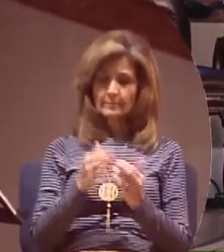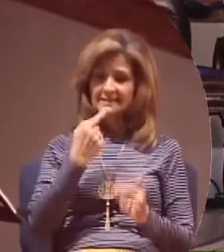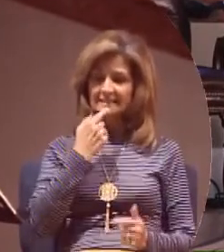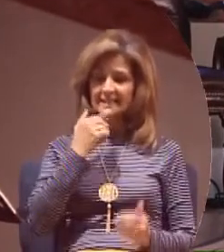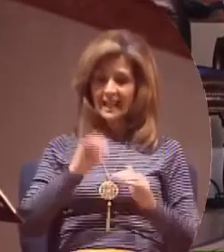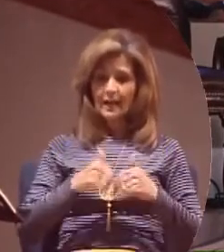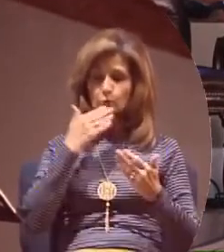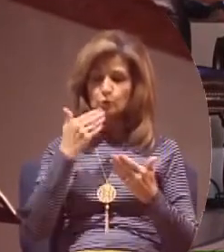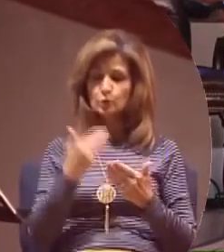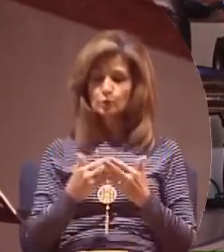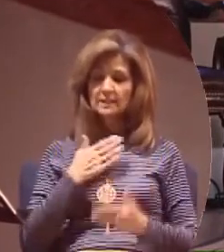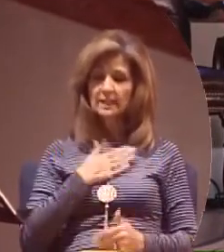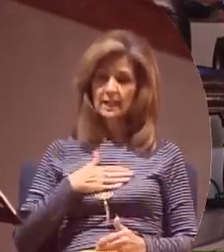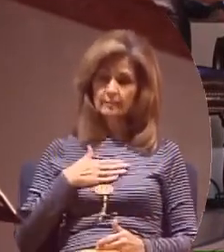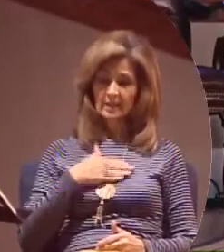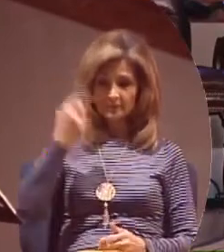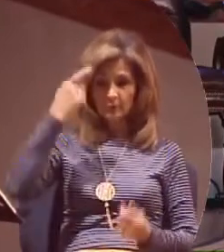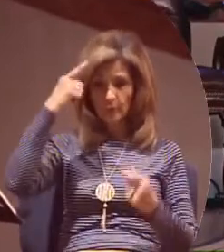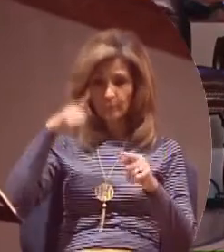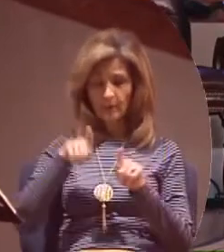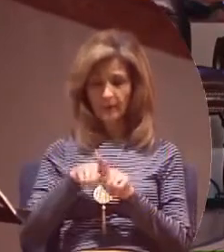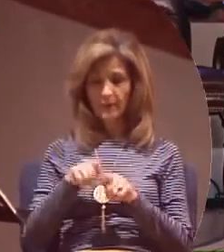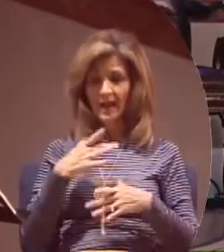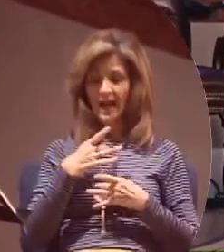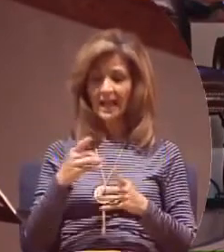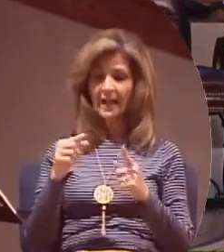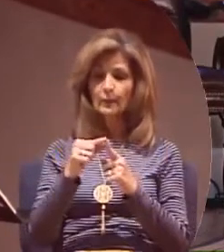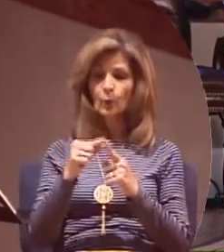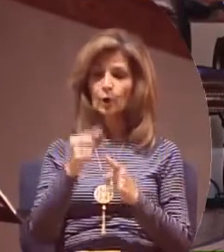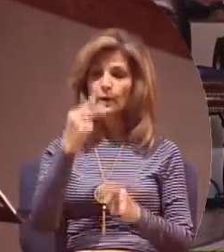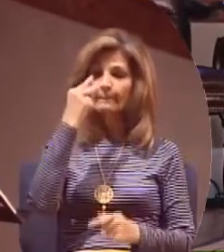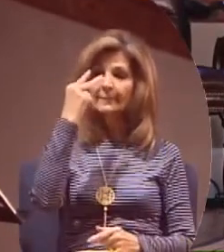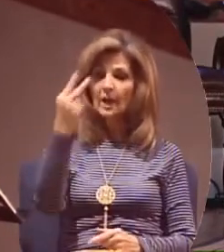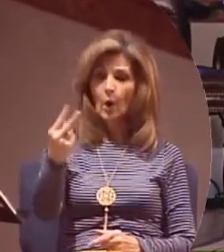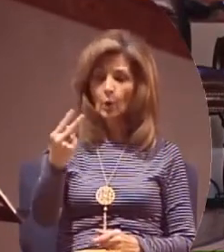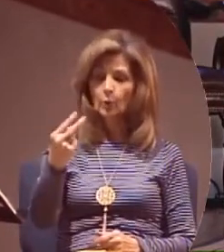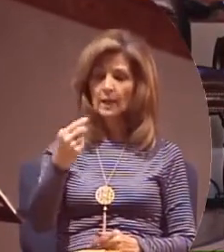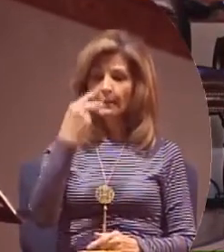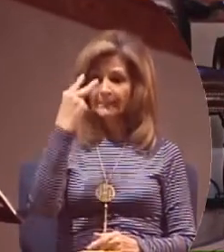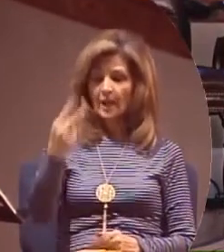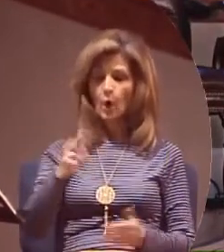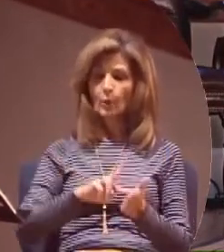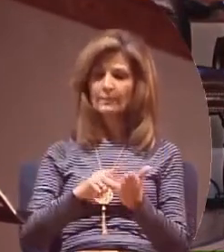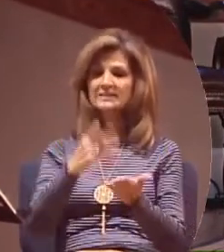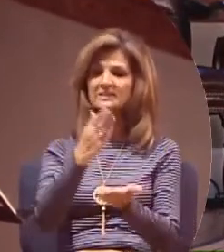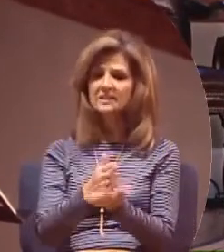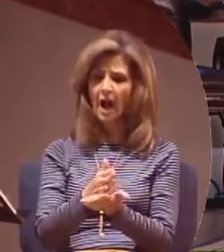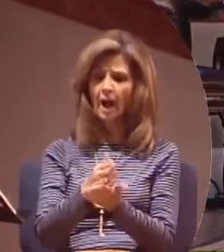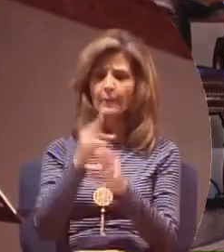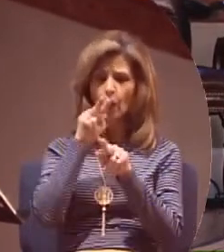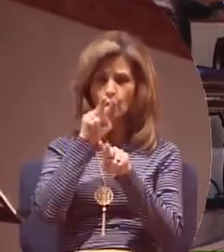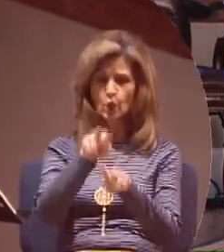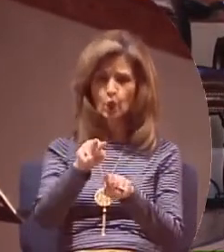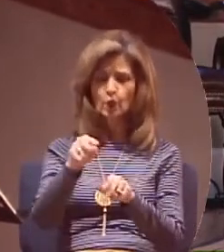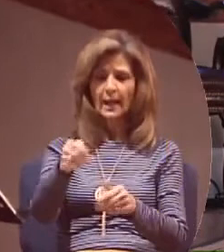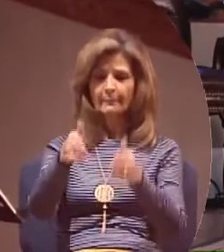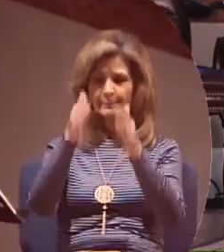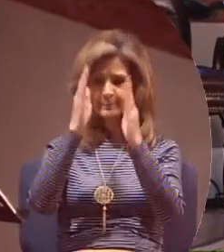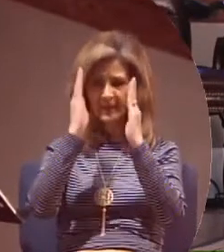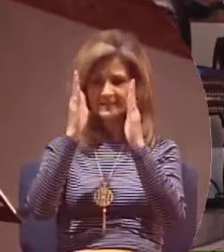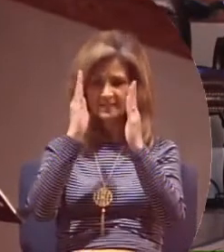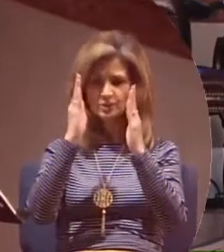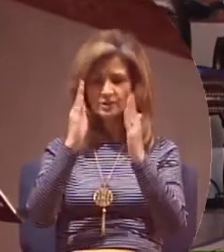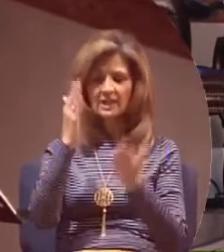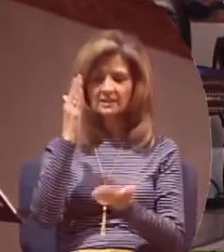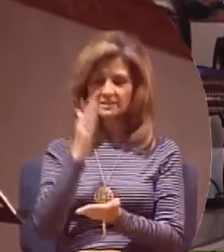and how pleasant it is for brethren. And by the way, I like the word behold. And that word behold simply means, hey, stop, look, and listen. Stop and